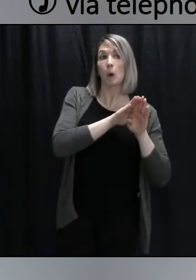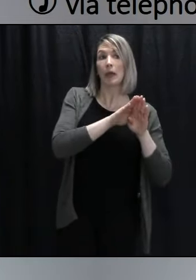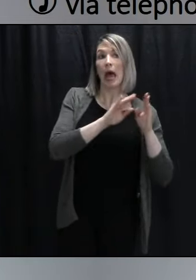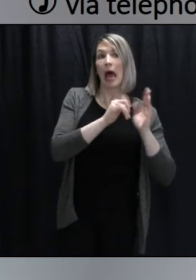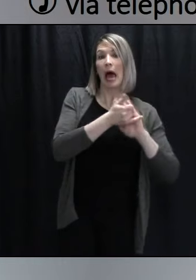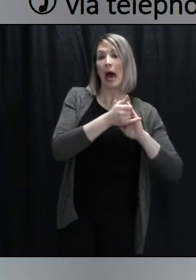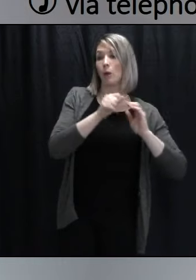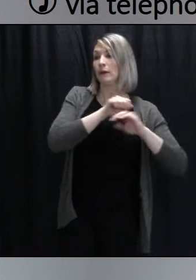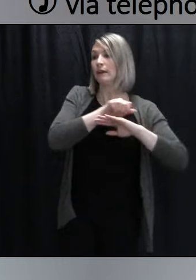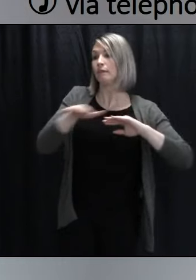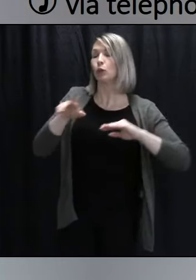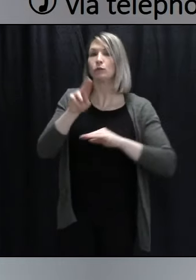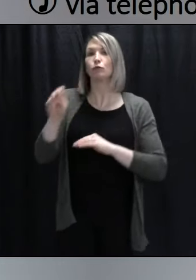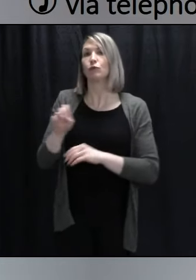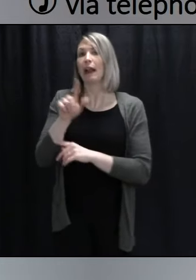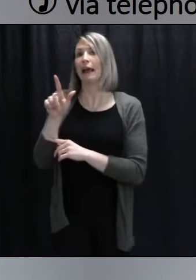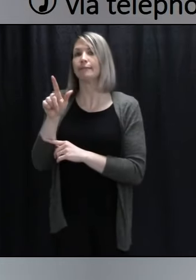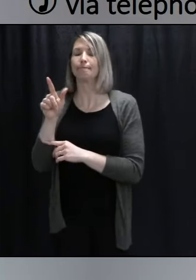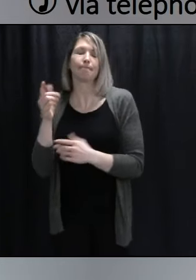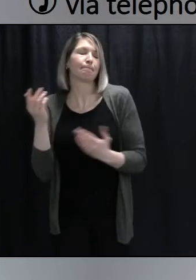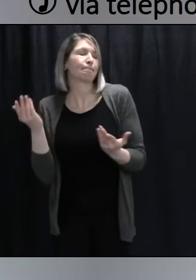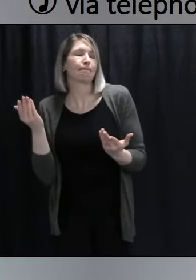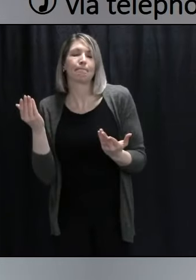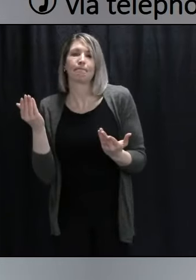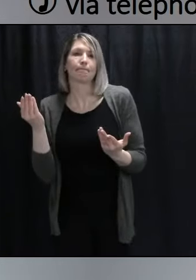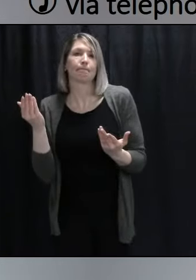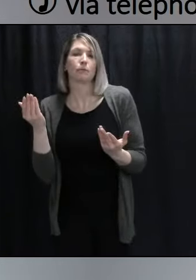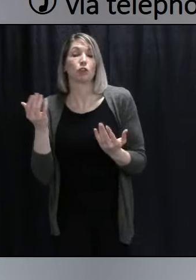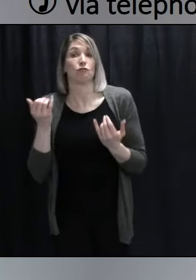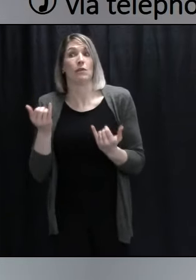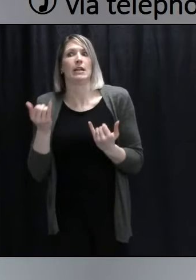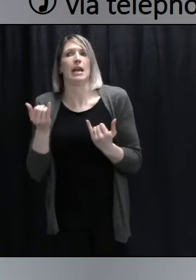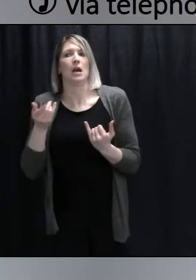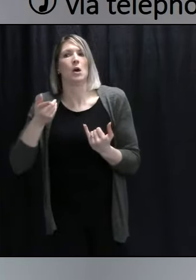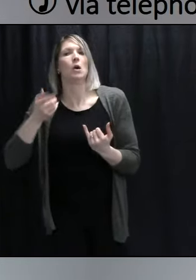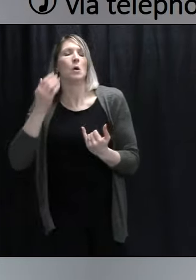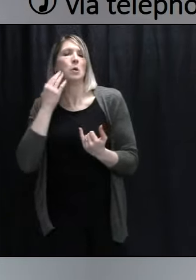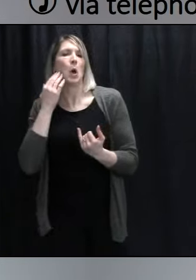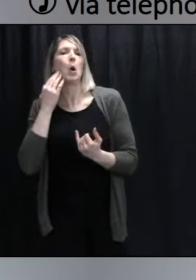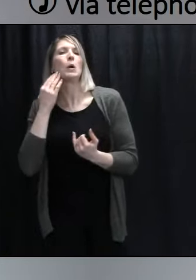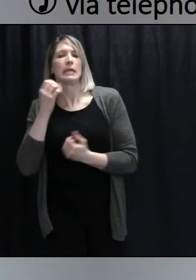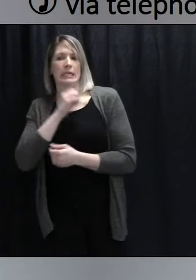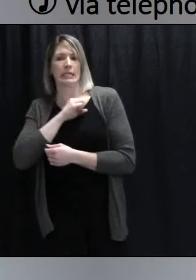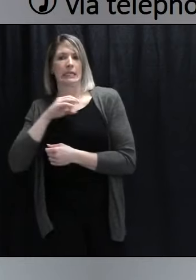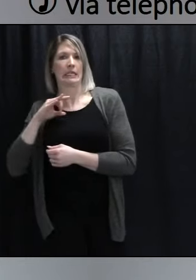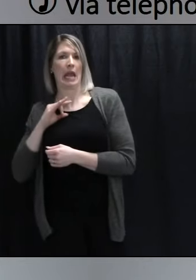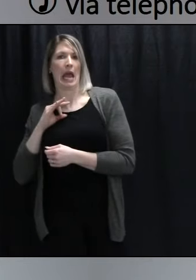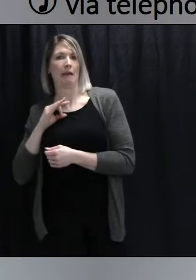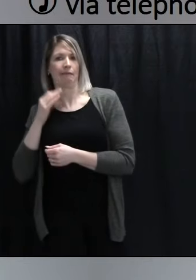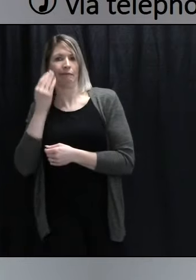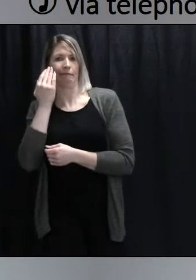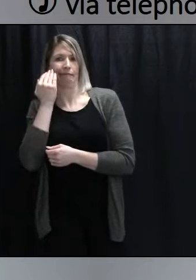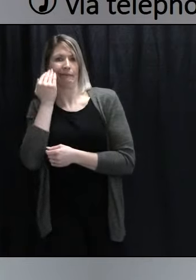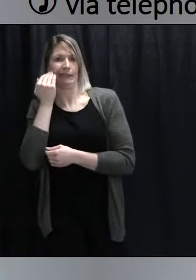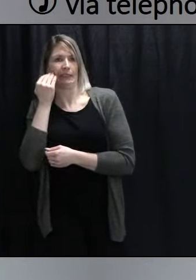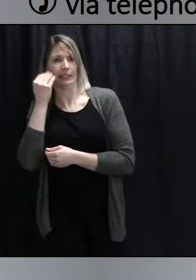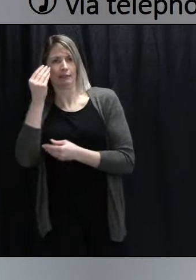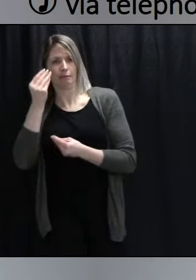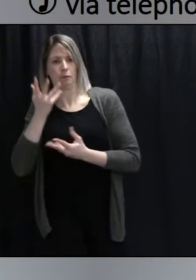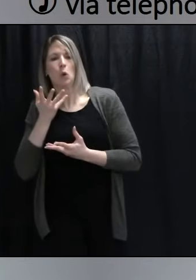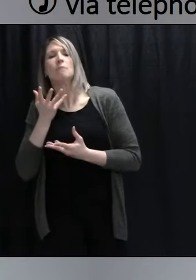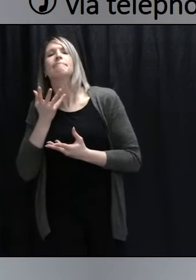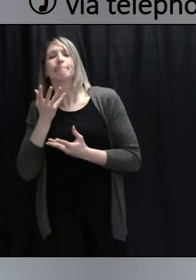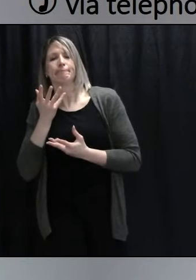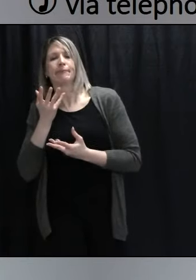Newfoundland and Labrador. We'll certainly have our people working on that because that news came out fairly late today. I